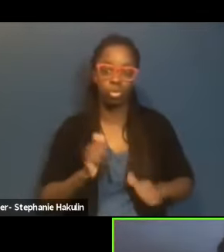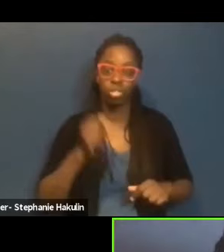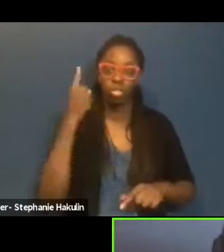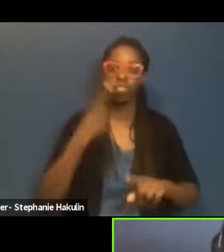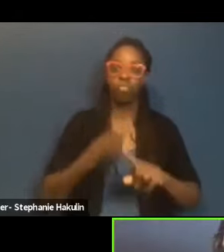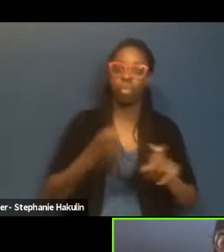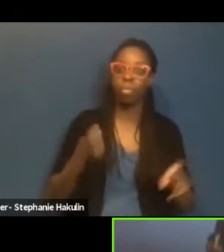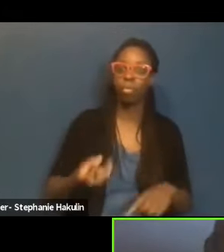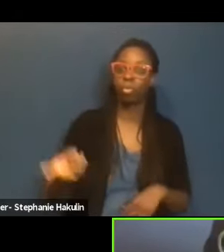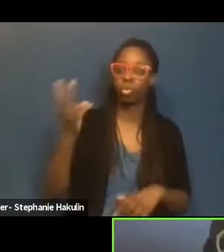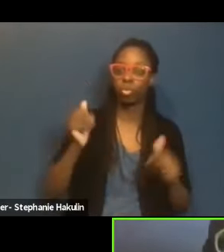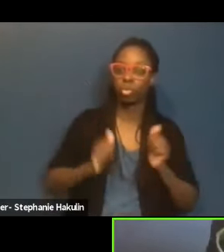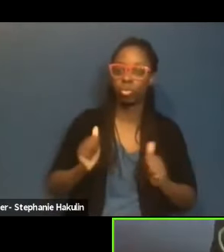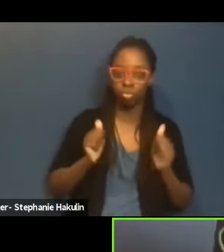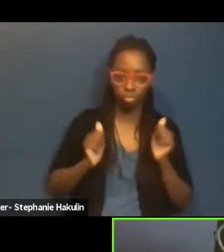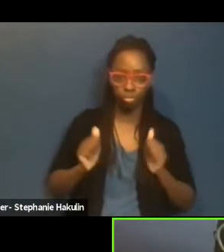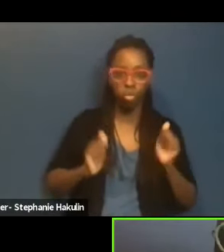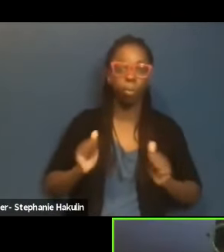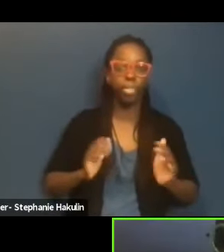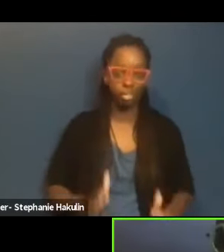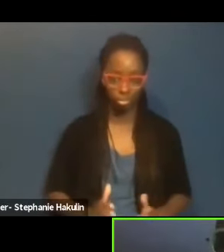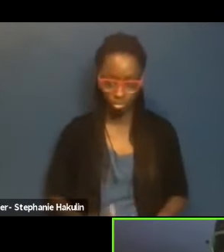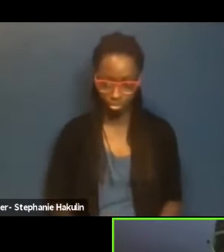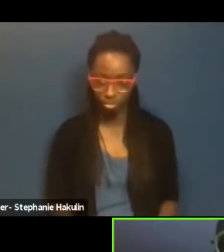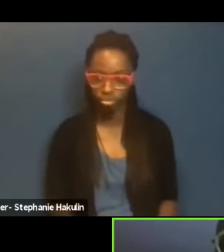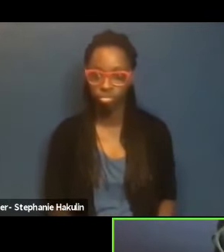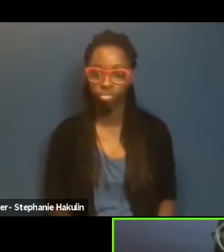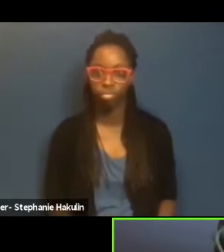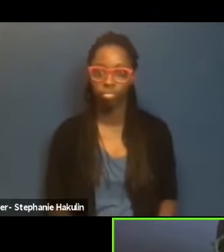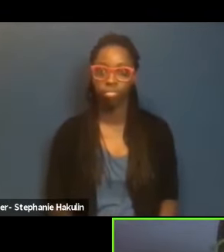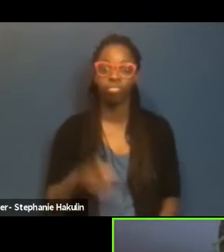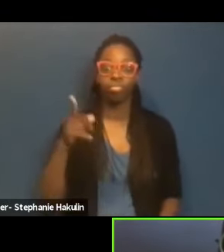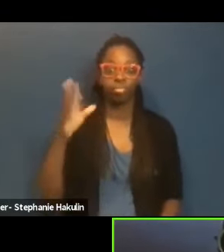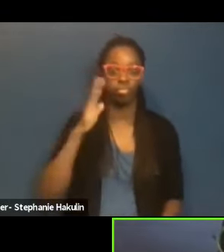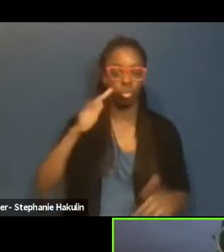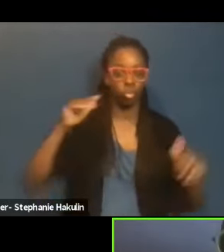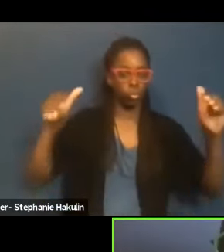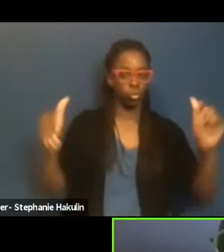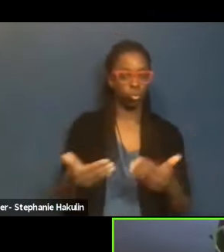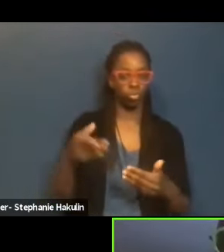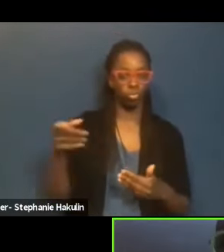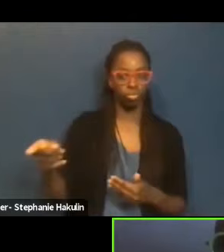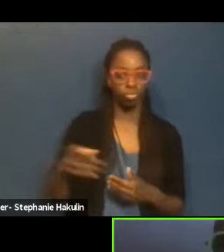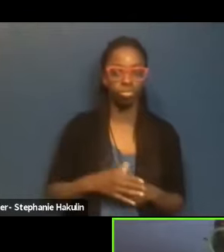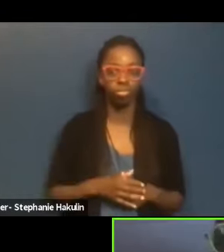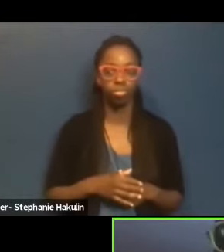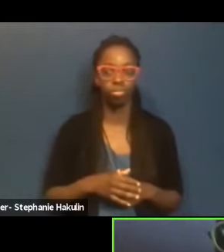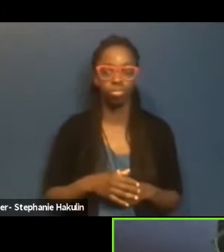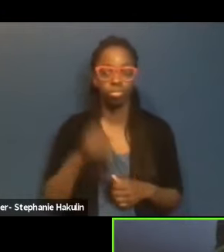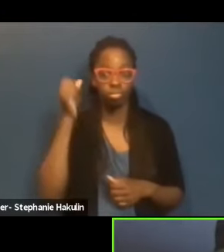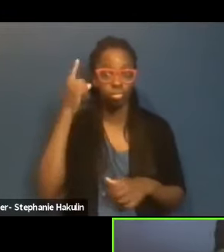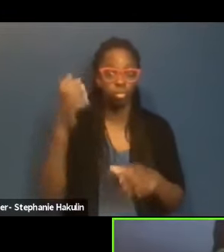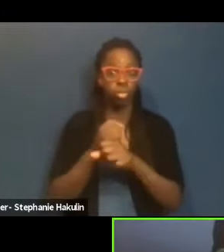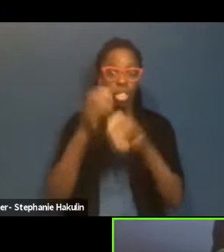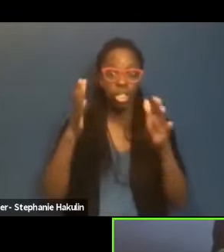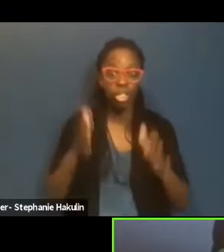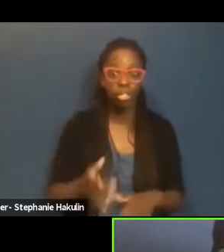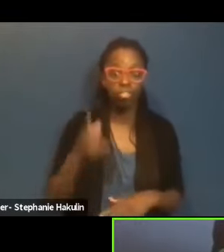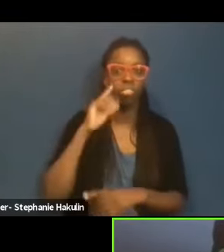first person that I'm gonna bring up to this space is the winner of the MC